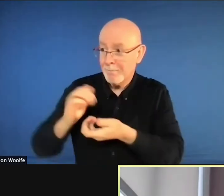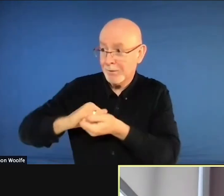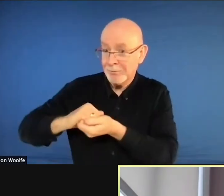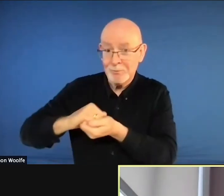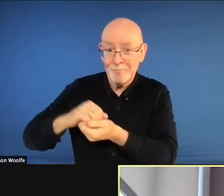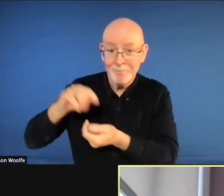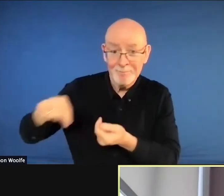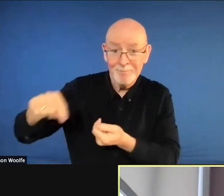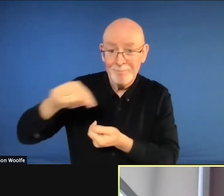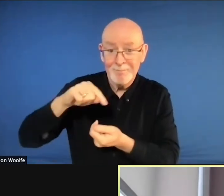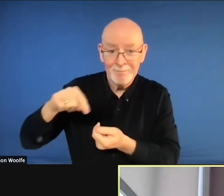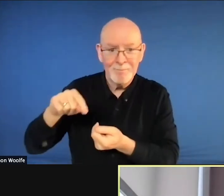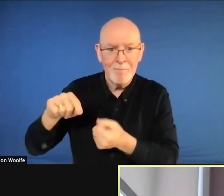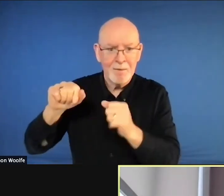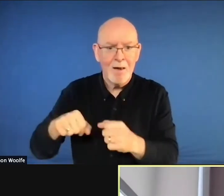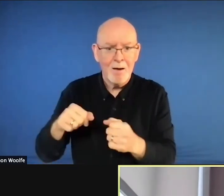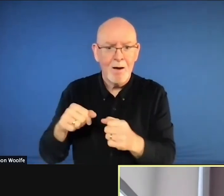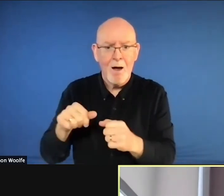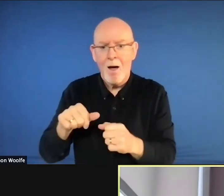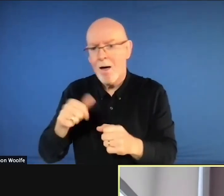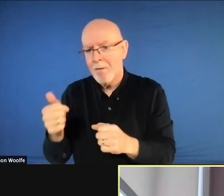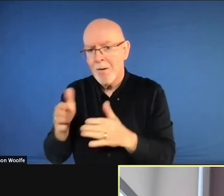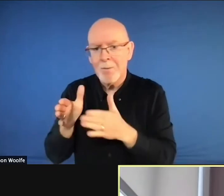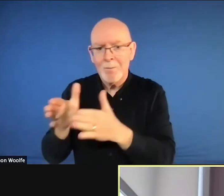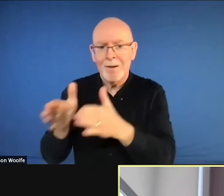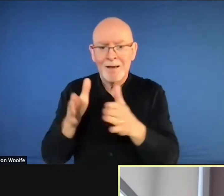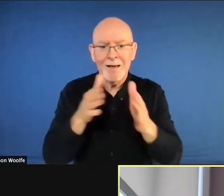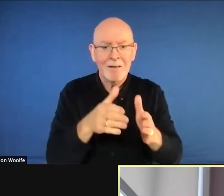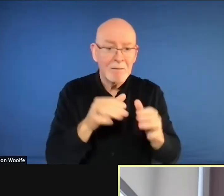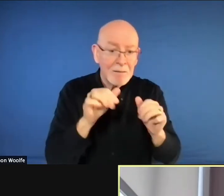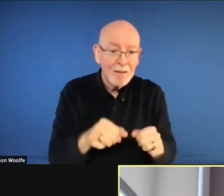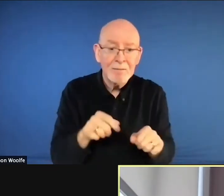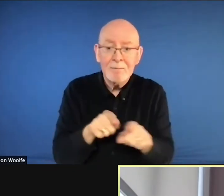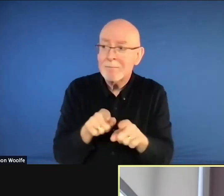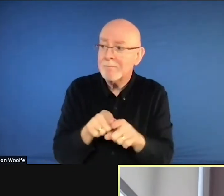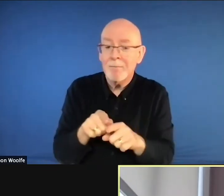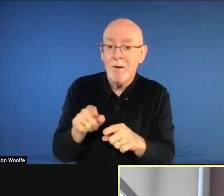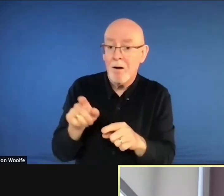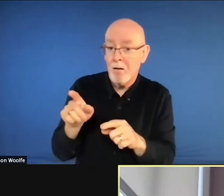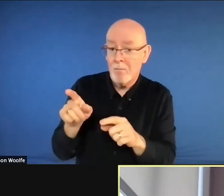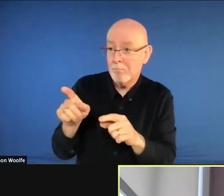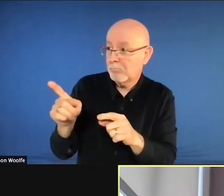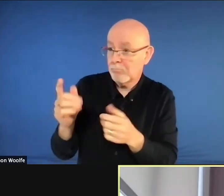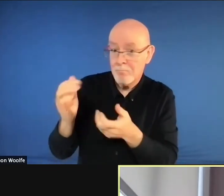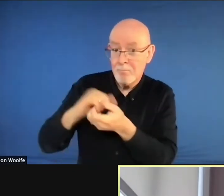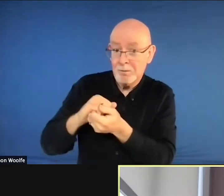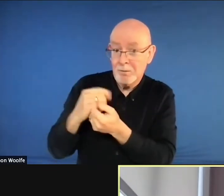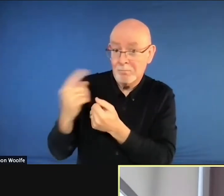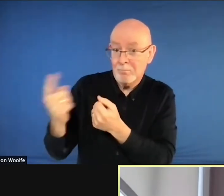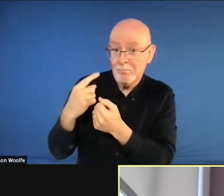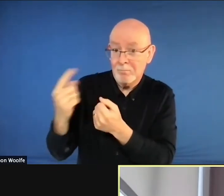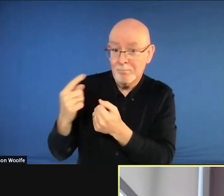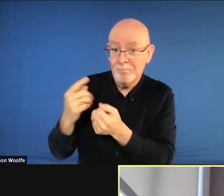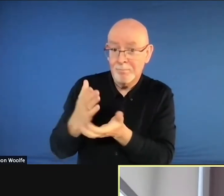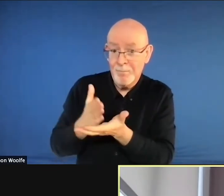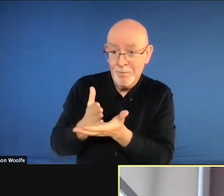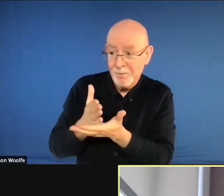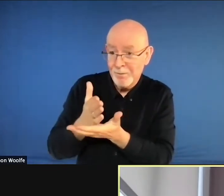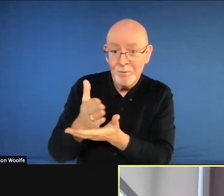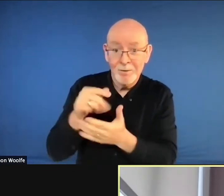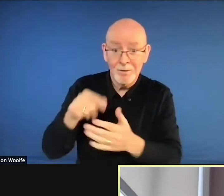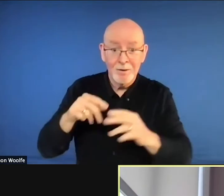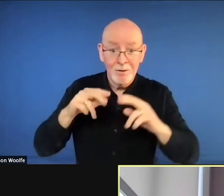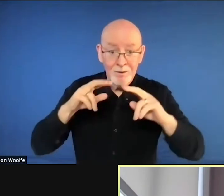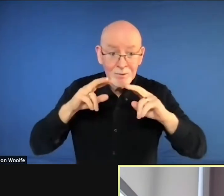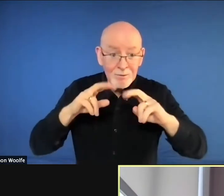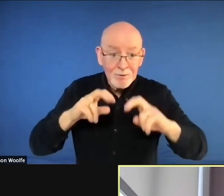For instance, in research design and data analysis, to make sure that the research